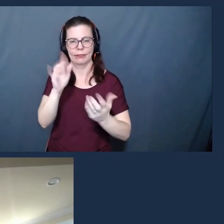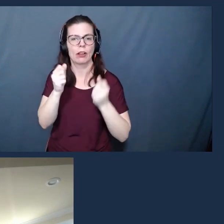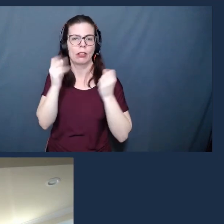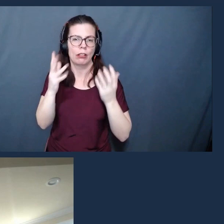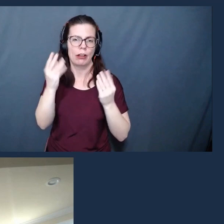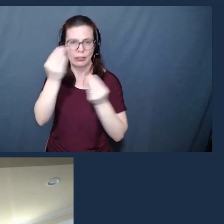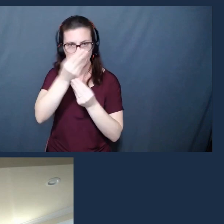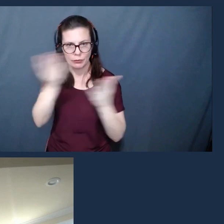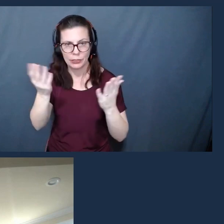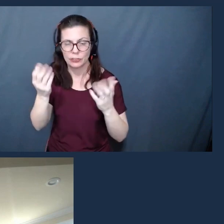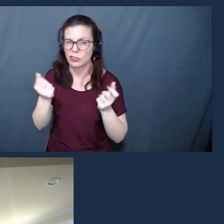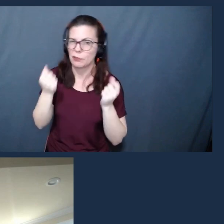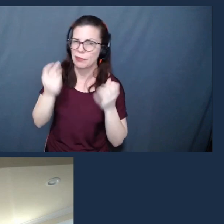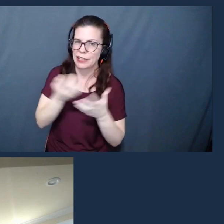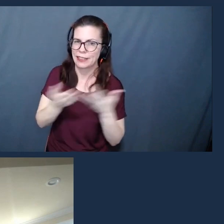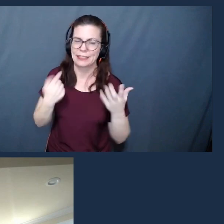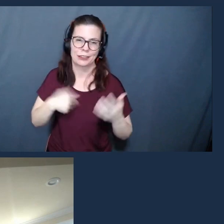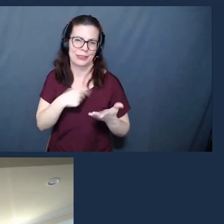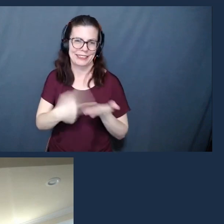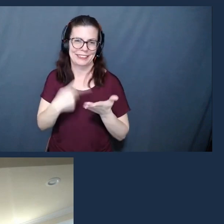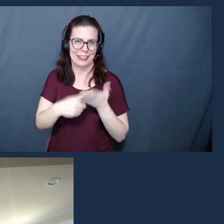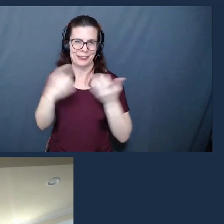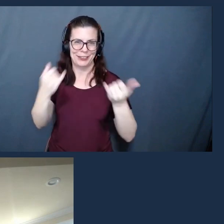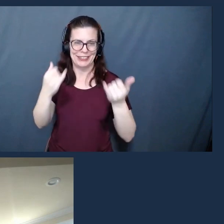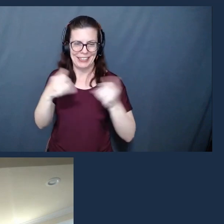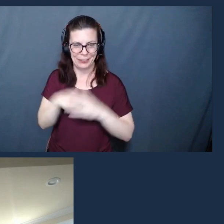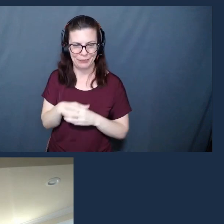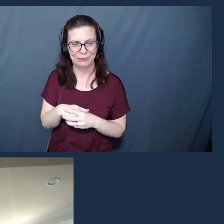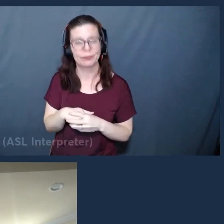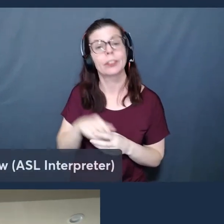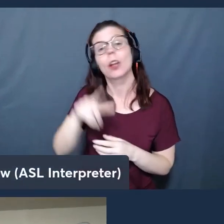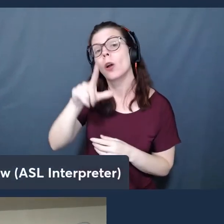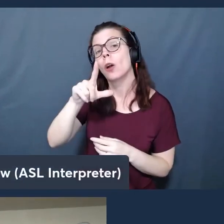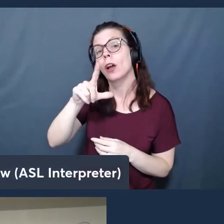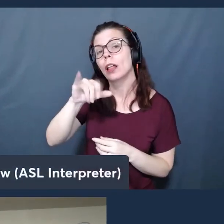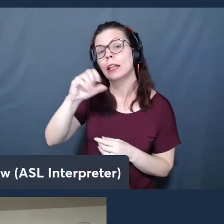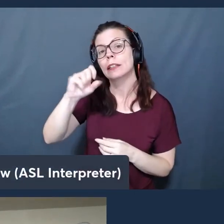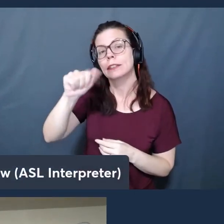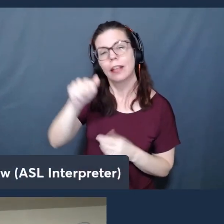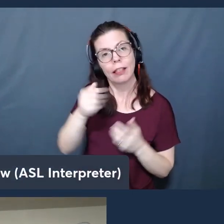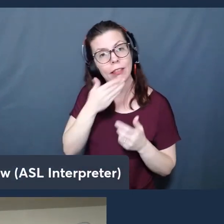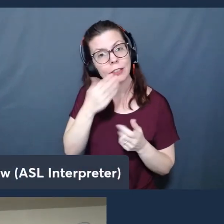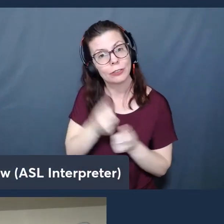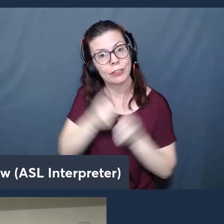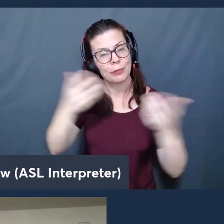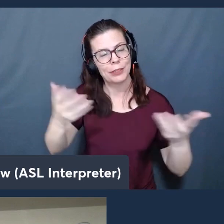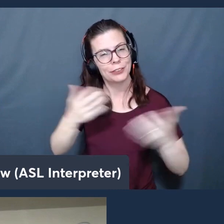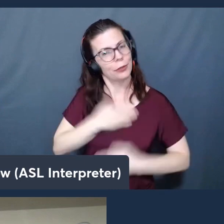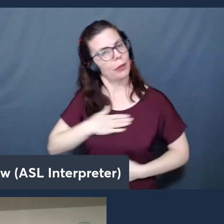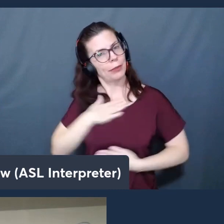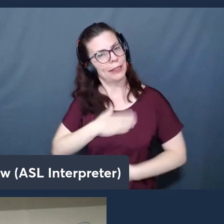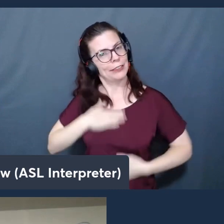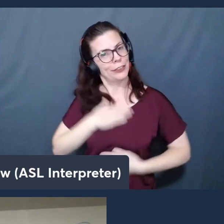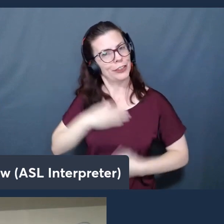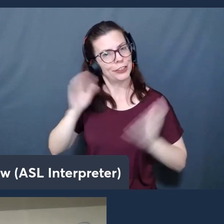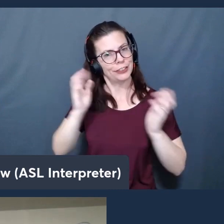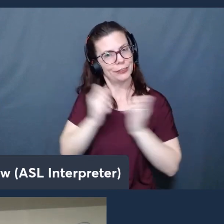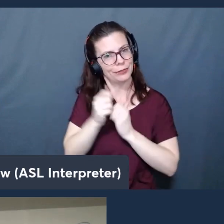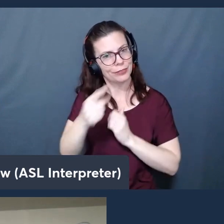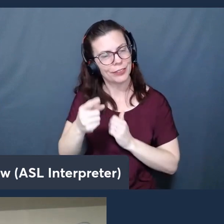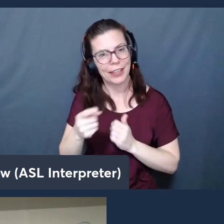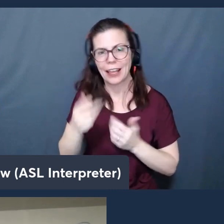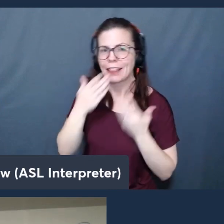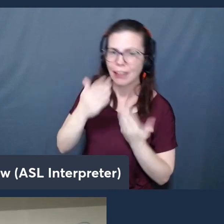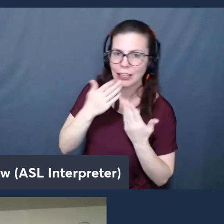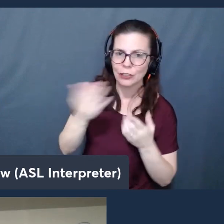information on a lot of things we talked about today. So Lisa, thank you very much. It's been a pleasure. Thank you very much